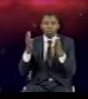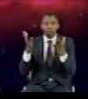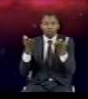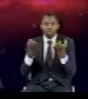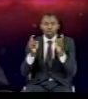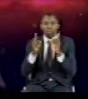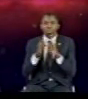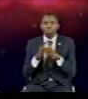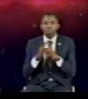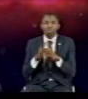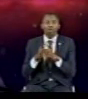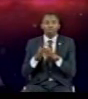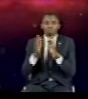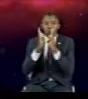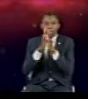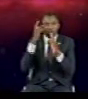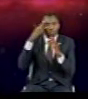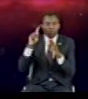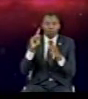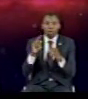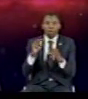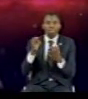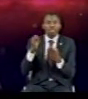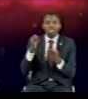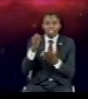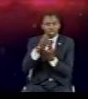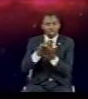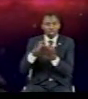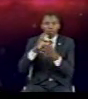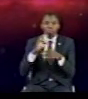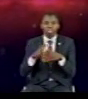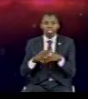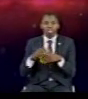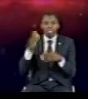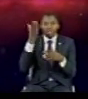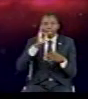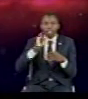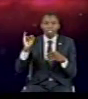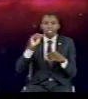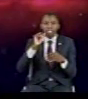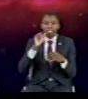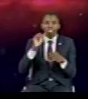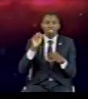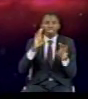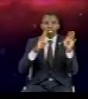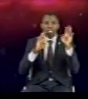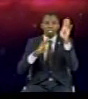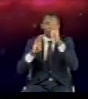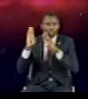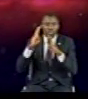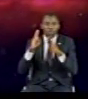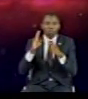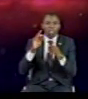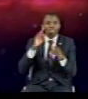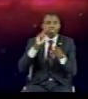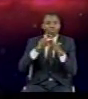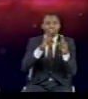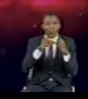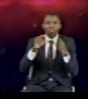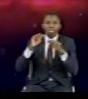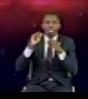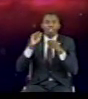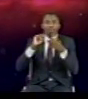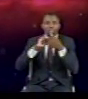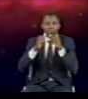is recession, there is the downturn, there is a weak economy, there's you know, all kinds of problems in all kinds